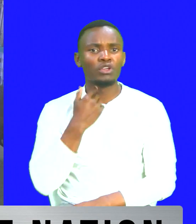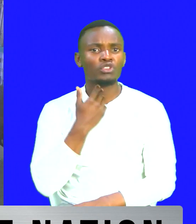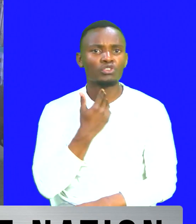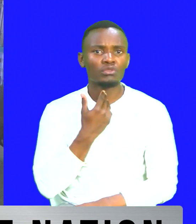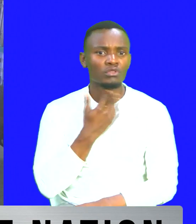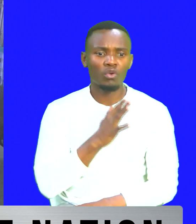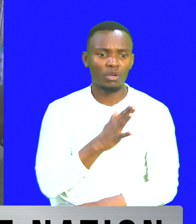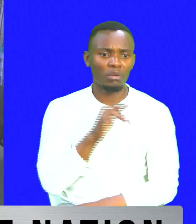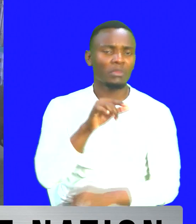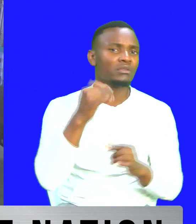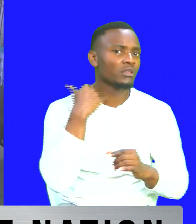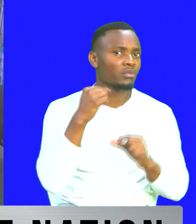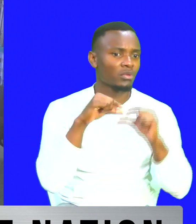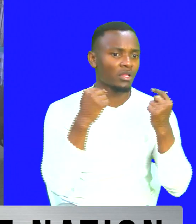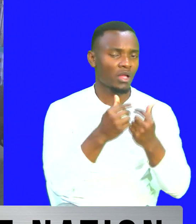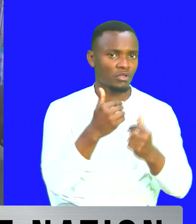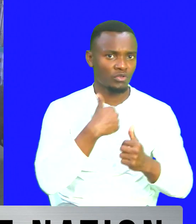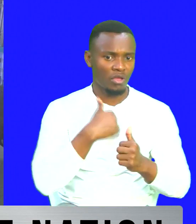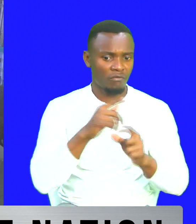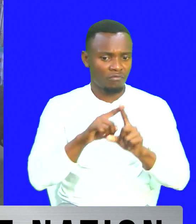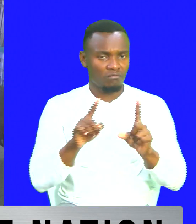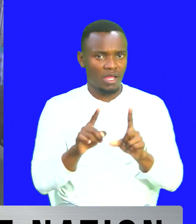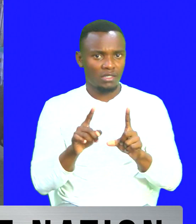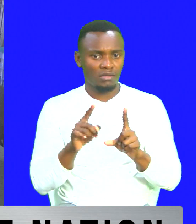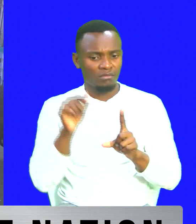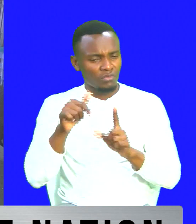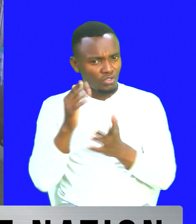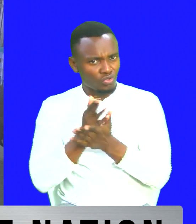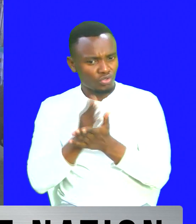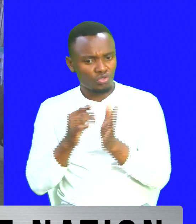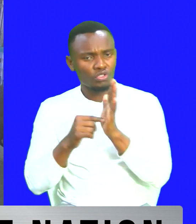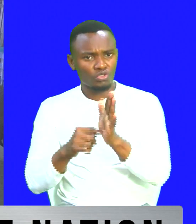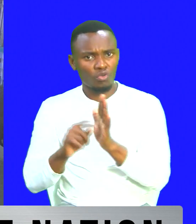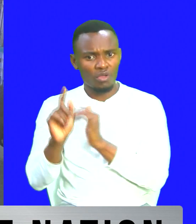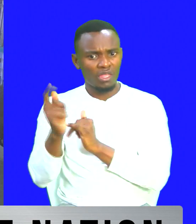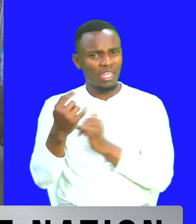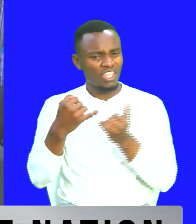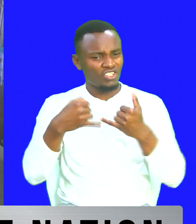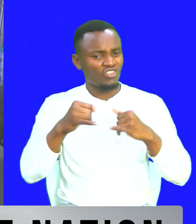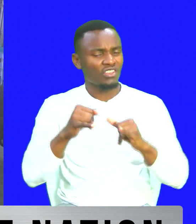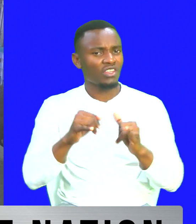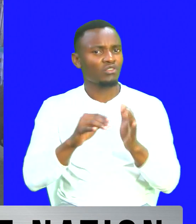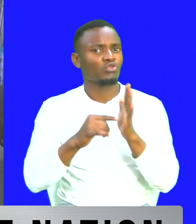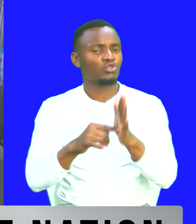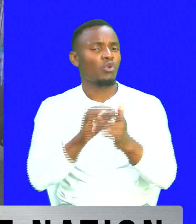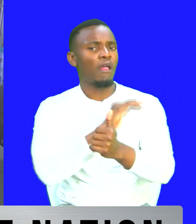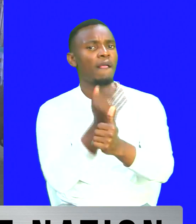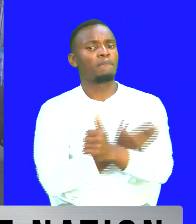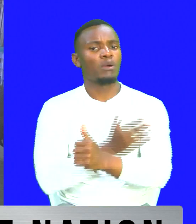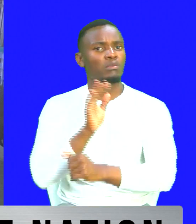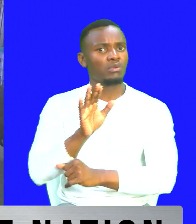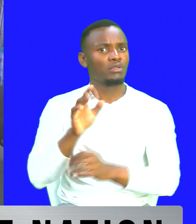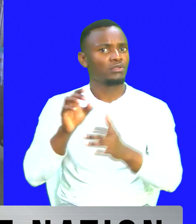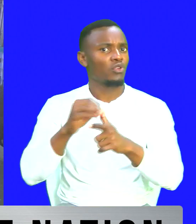that we can be able to help them. By that but time, does that show that Kenya is trying to exercise its muscle? Definitely, someone had